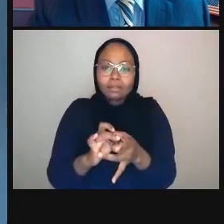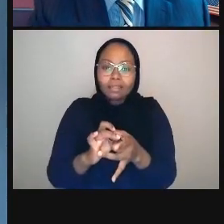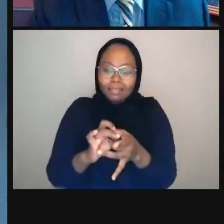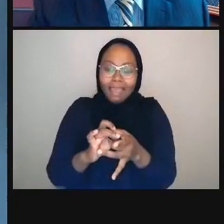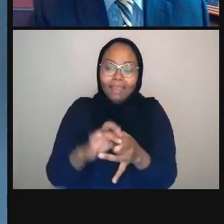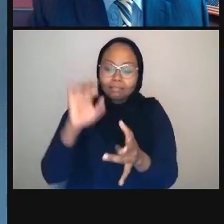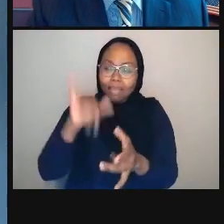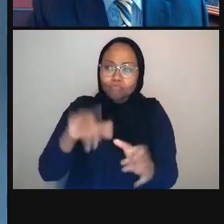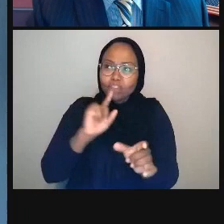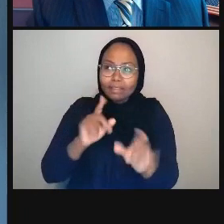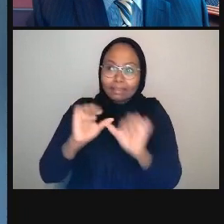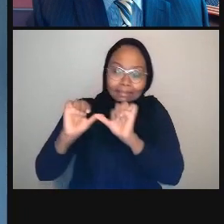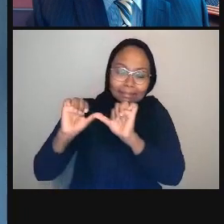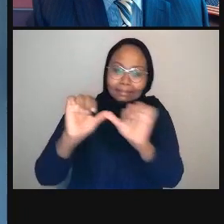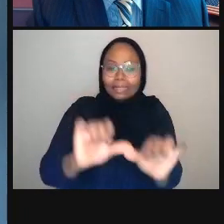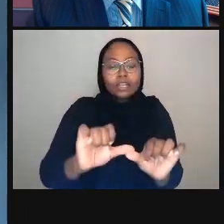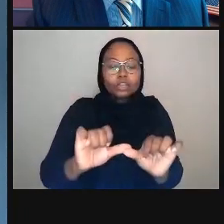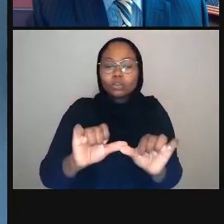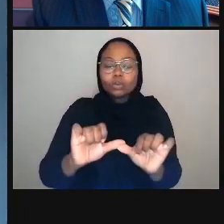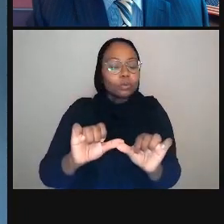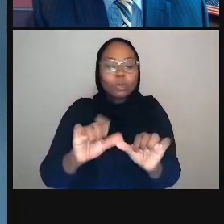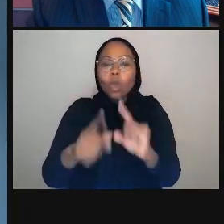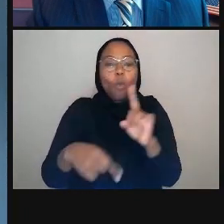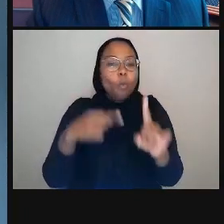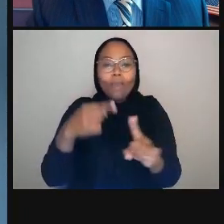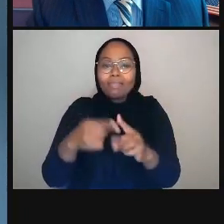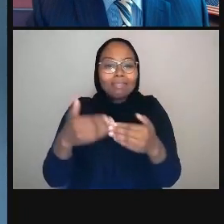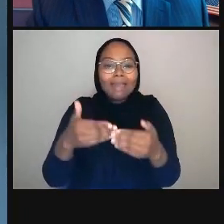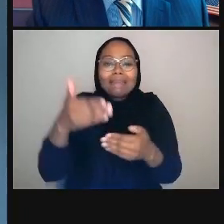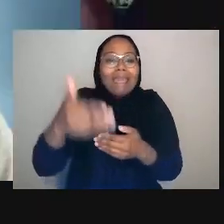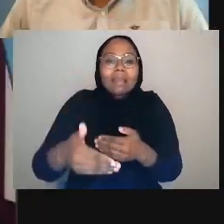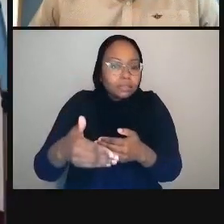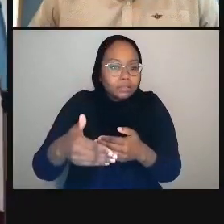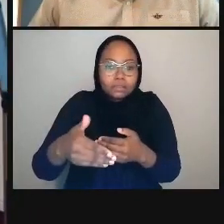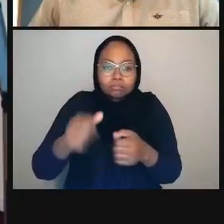Otherwise, the next crisis will bring us right back to this conversation again.